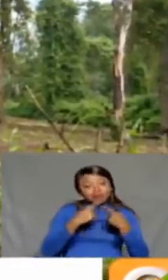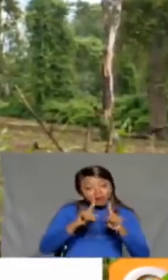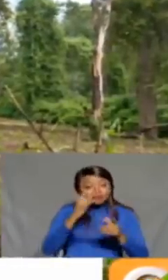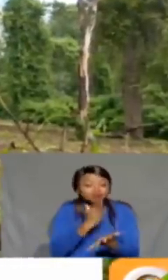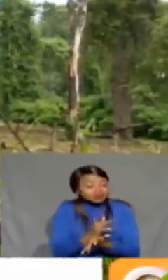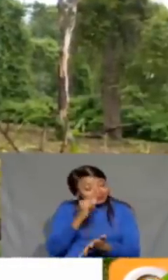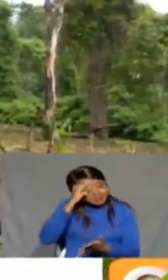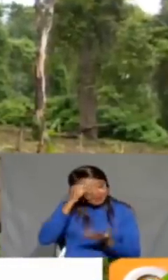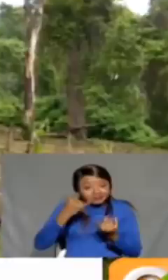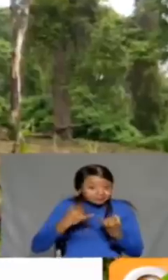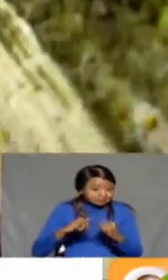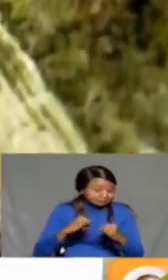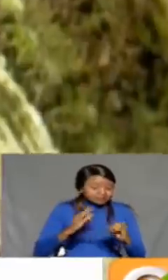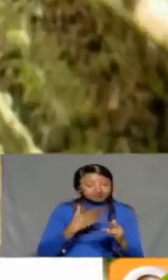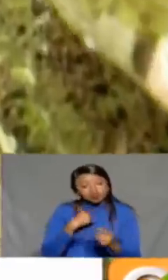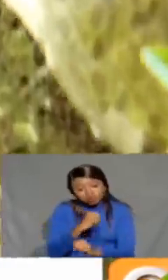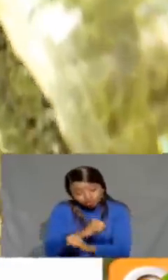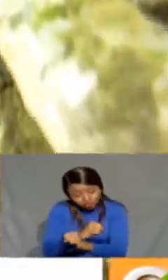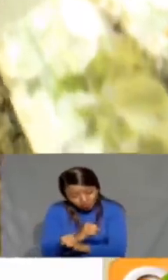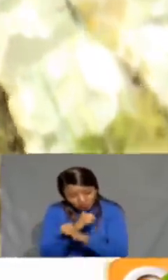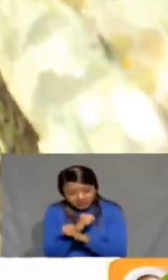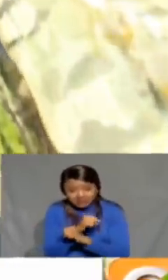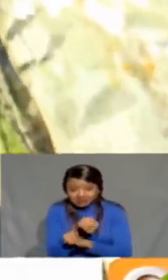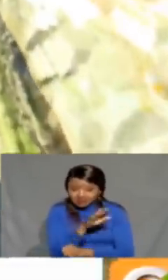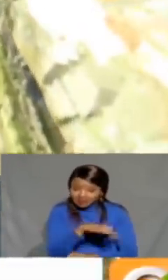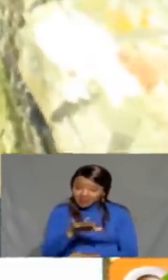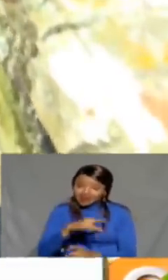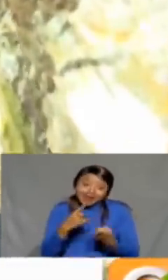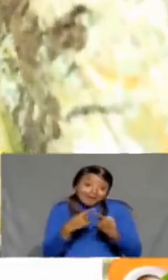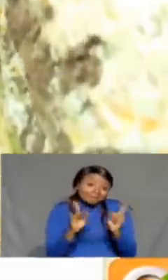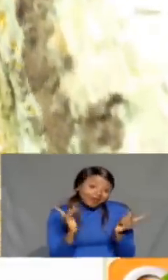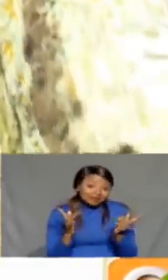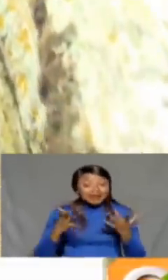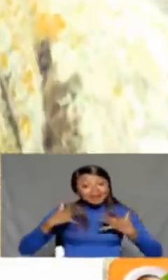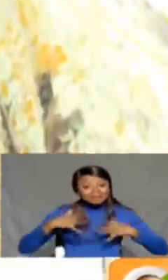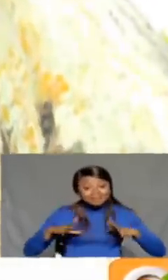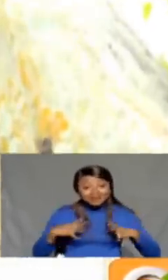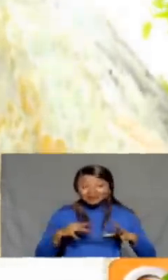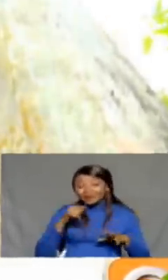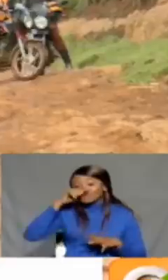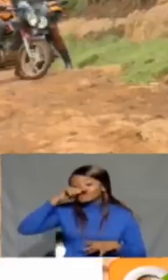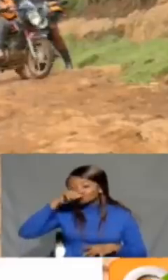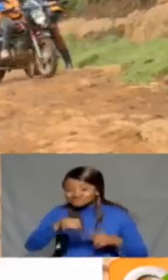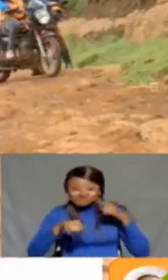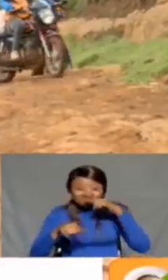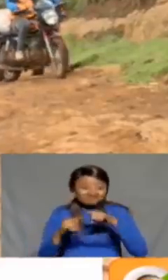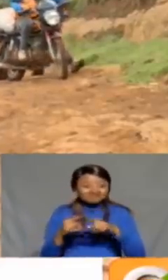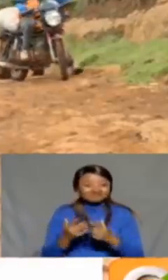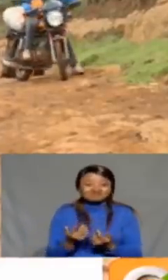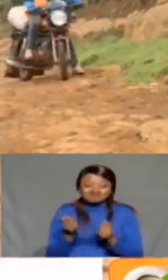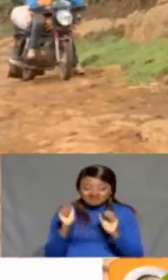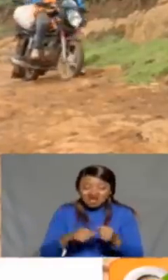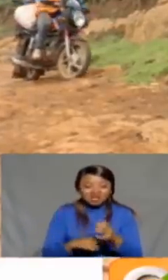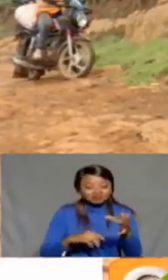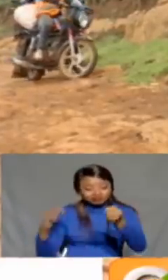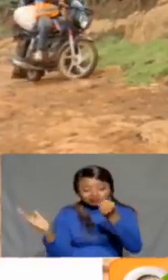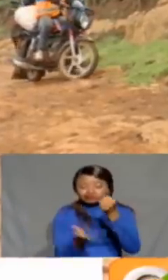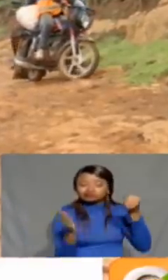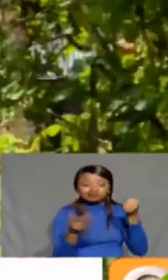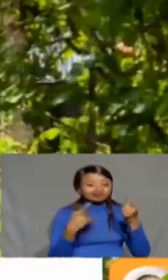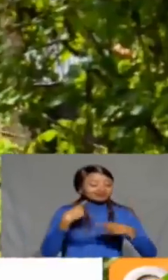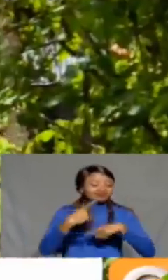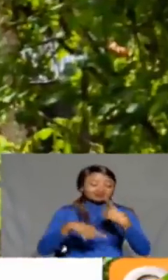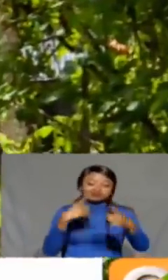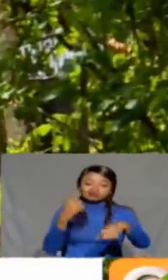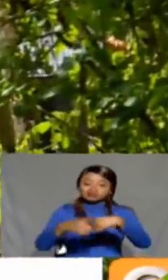government efforts in protecting one of Kenya's water towers, loggers and encroachers have just refused to go away. They